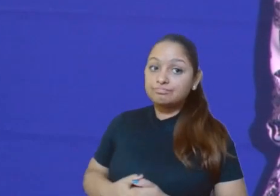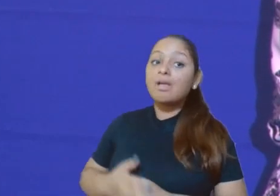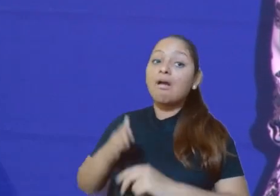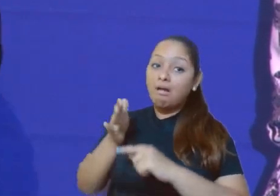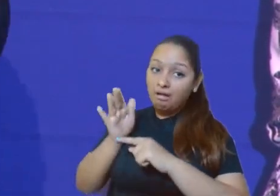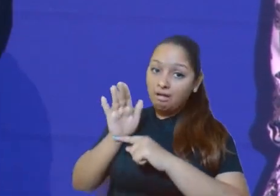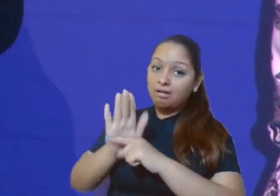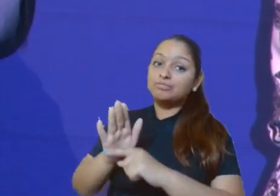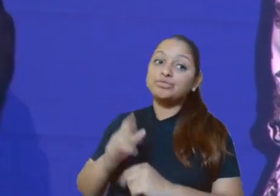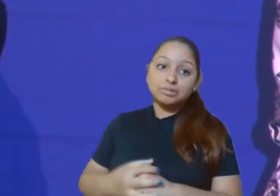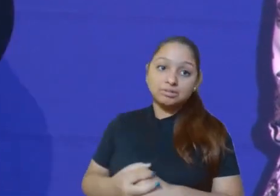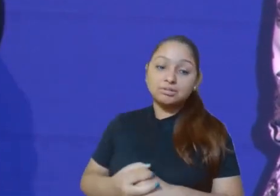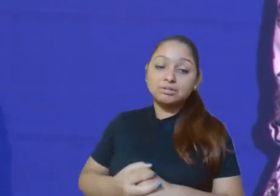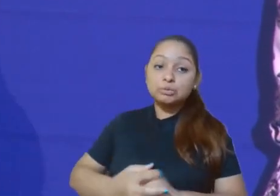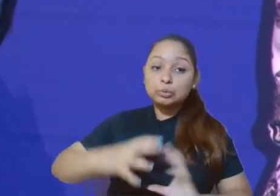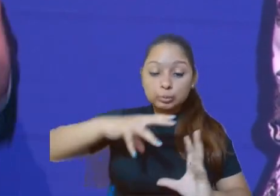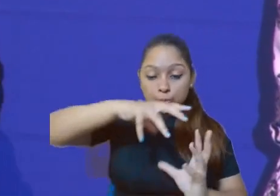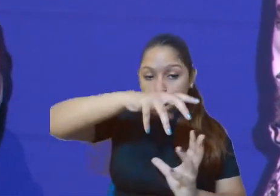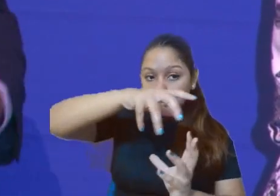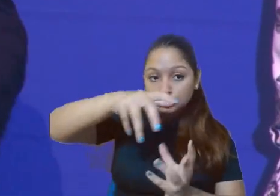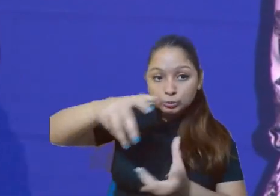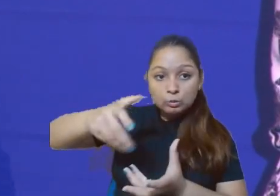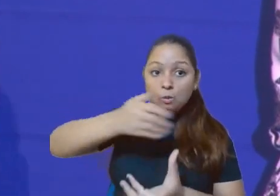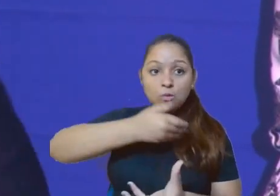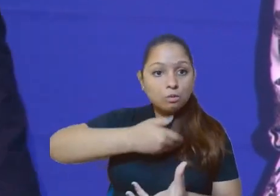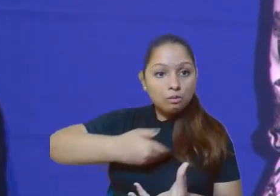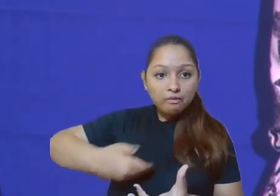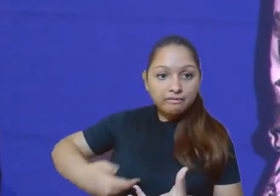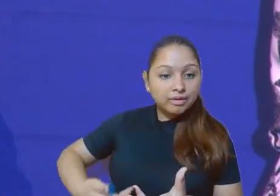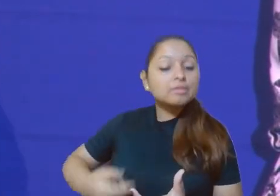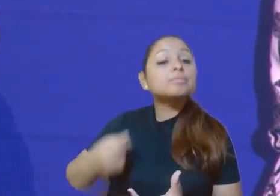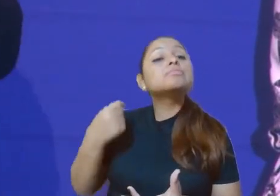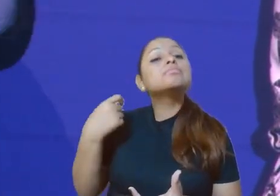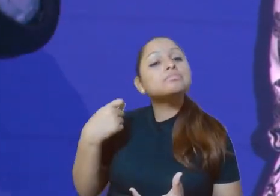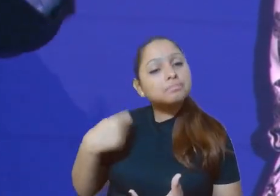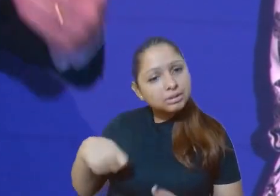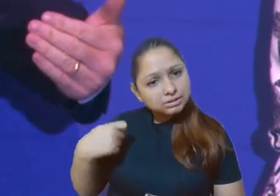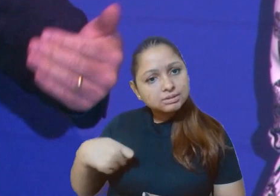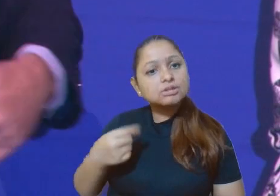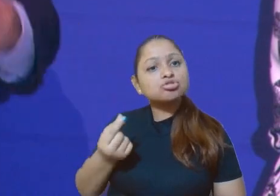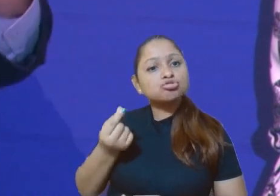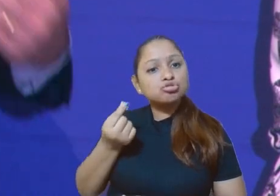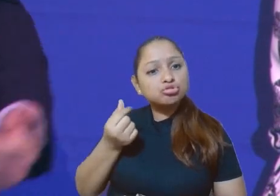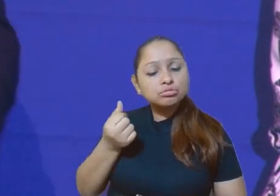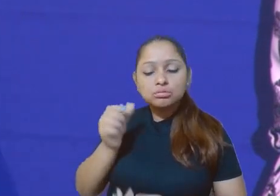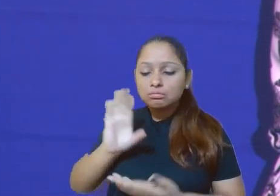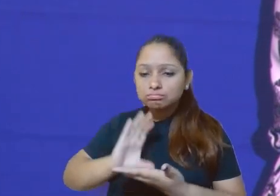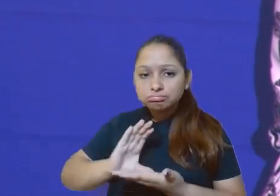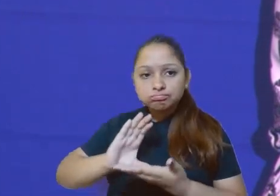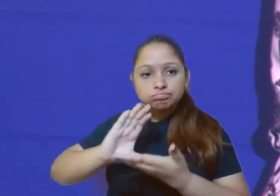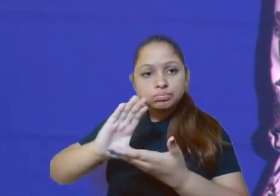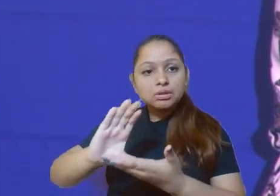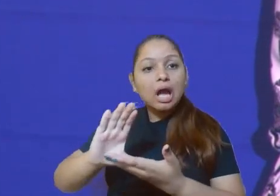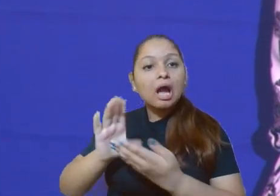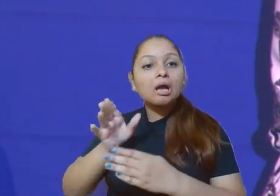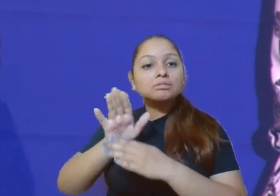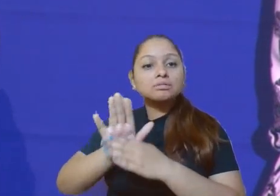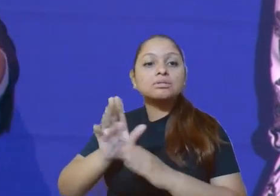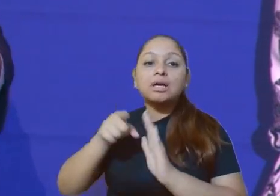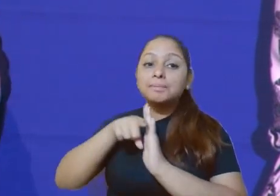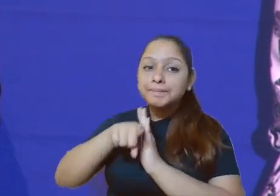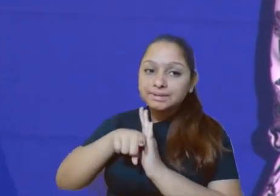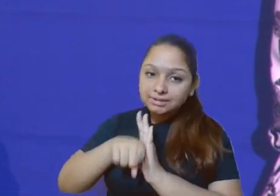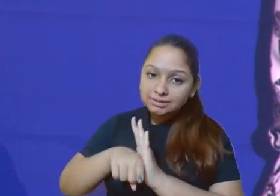is a responsibility the governments have of investing in basic research, which doesn't have at first